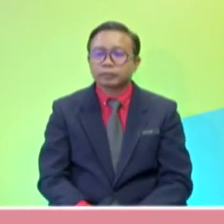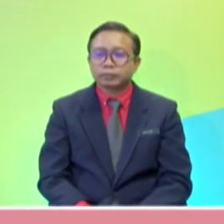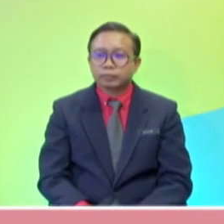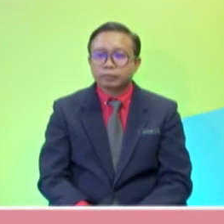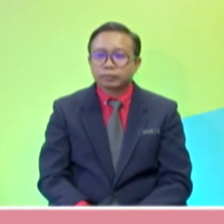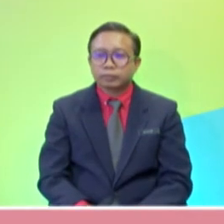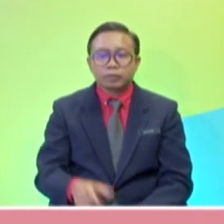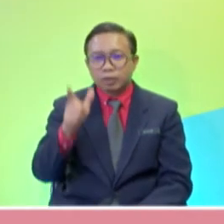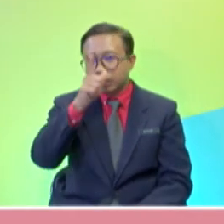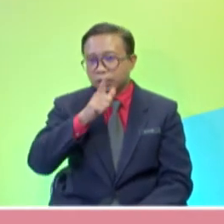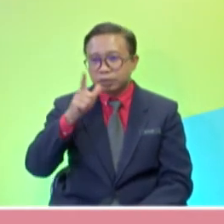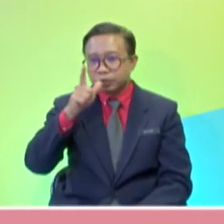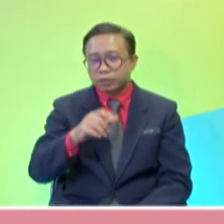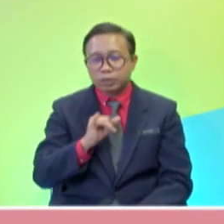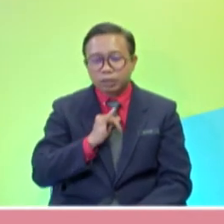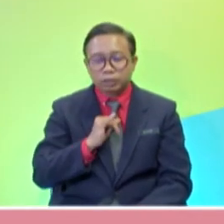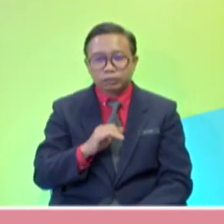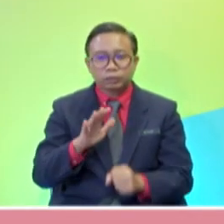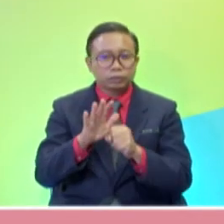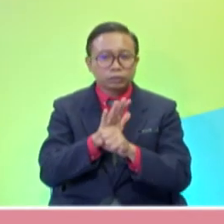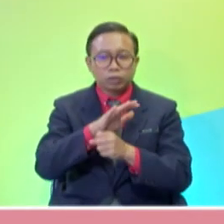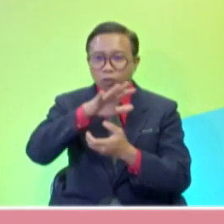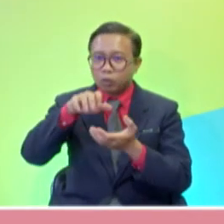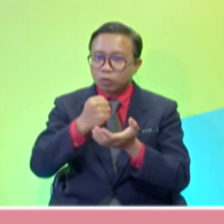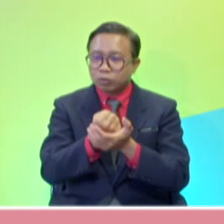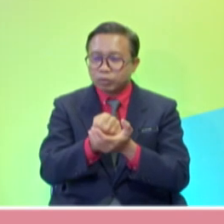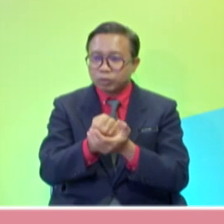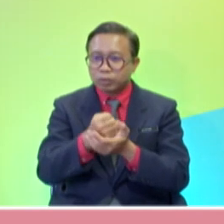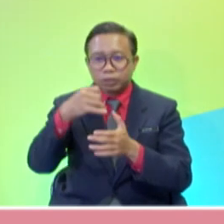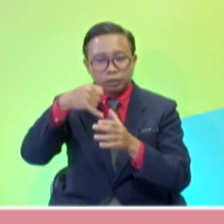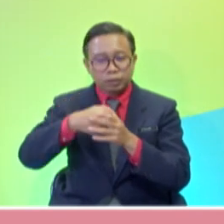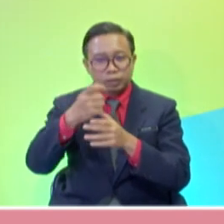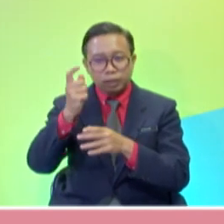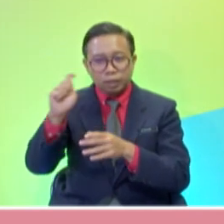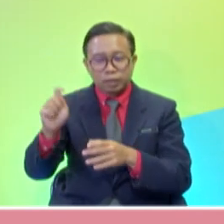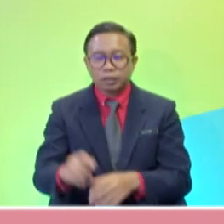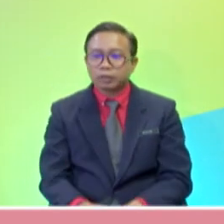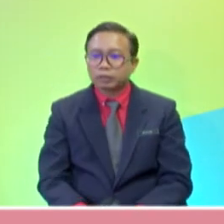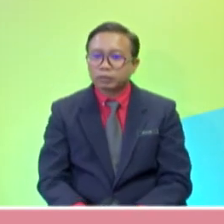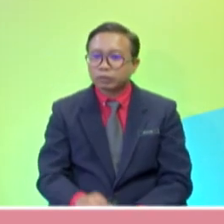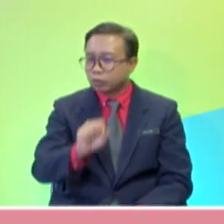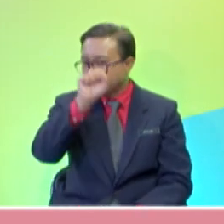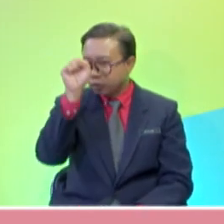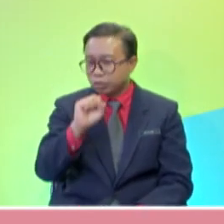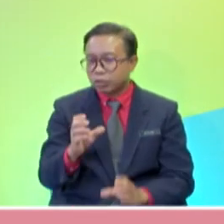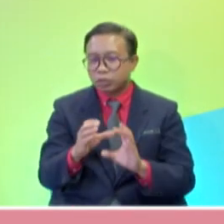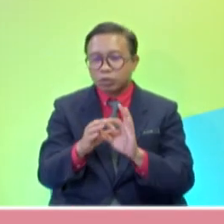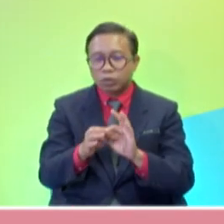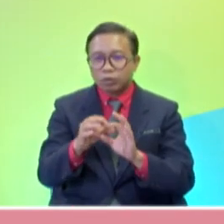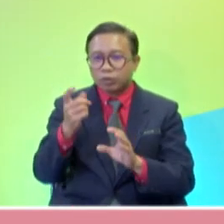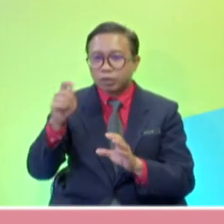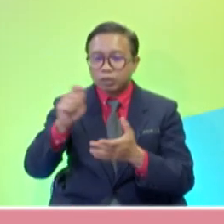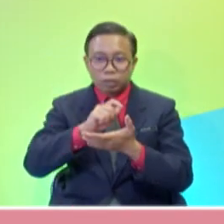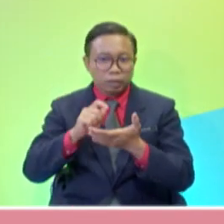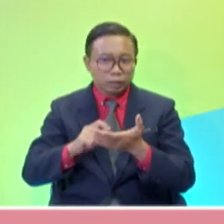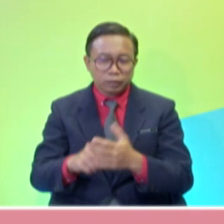Brazilian lunch, okay. So I'm fulfilling all the requirement in the question of the writing task, all